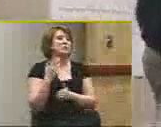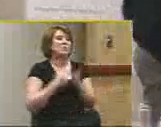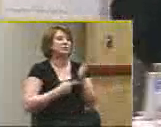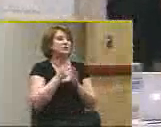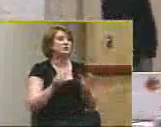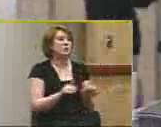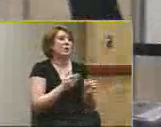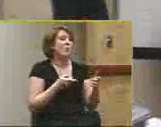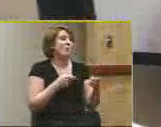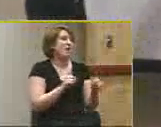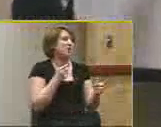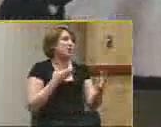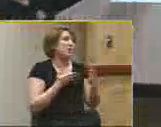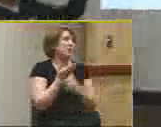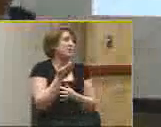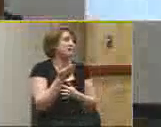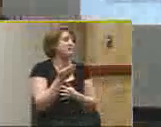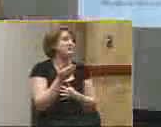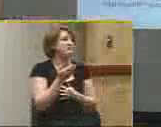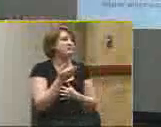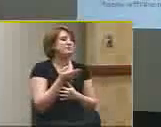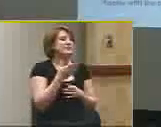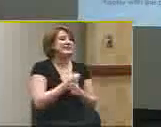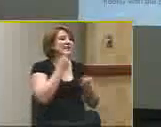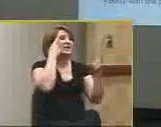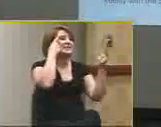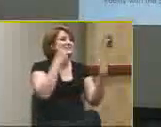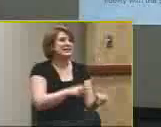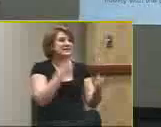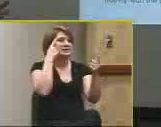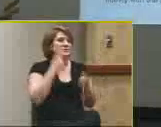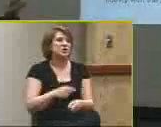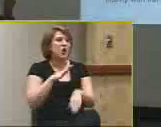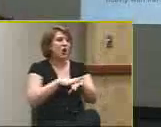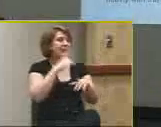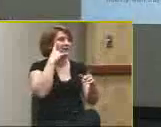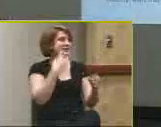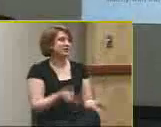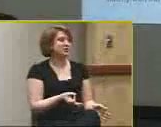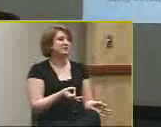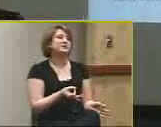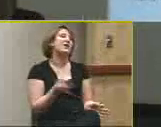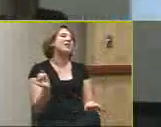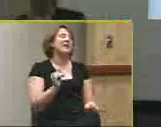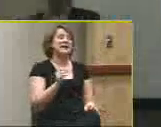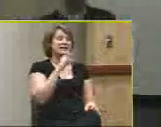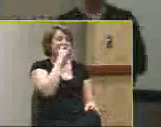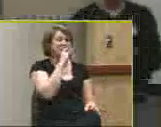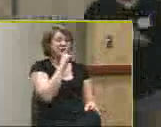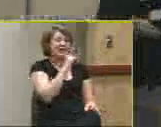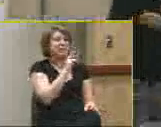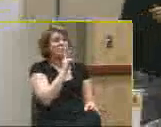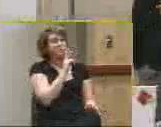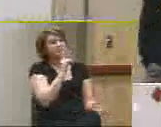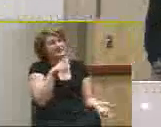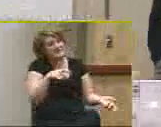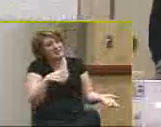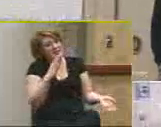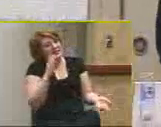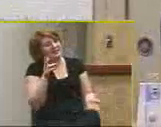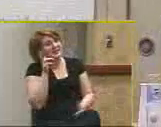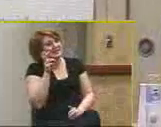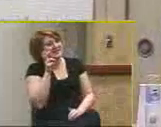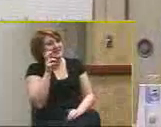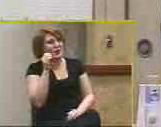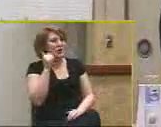through. Get consensus on the decisions. Just like, because kids aren't necessarily listening when you're sitting there talking in their face, neither